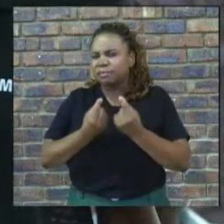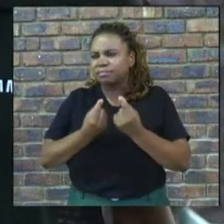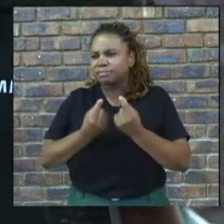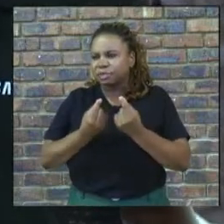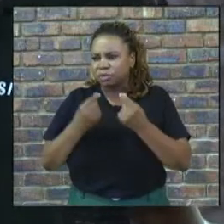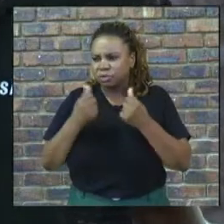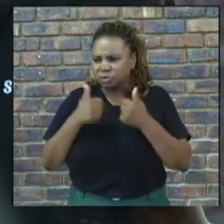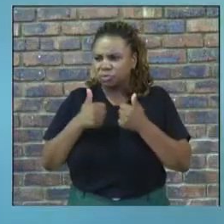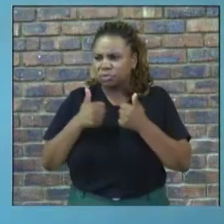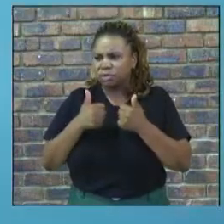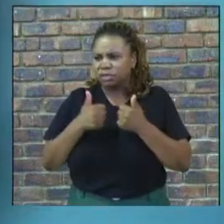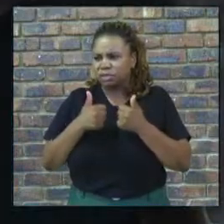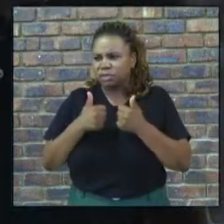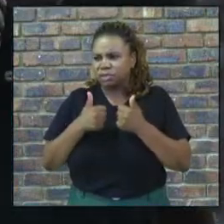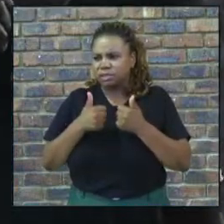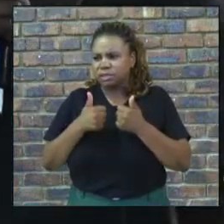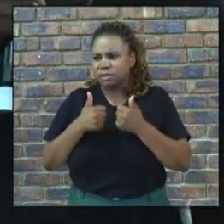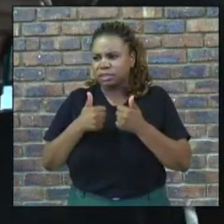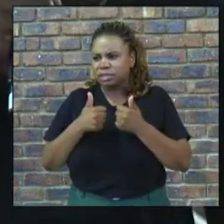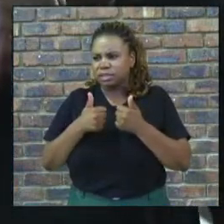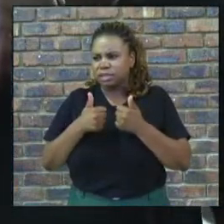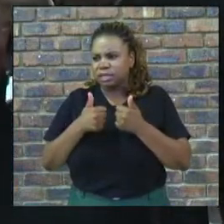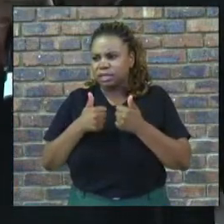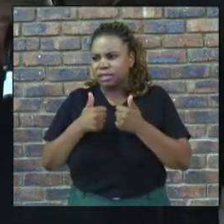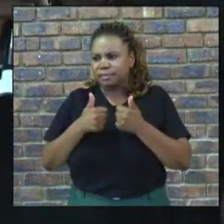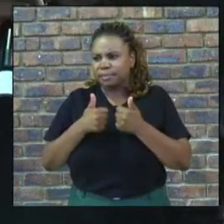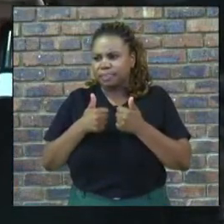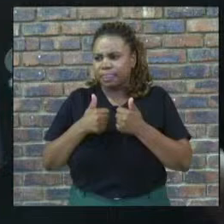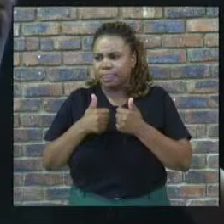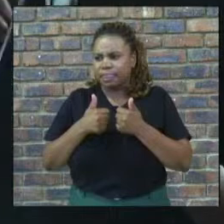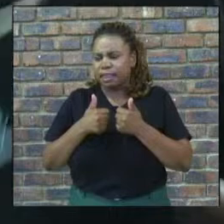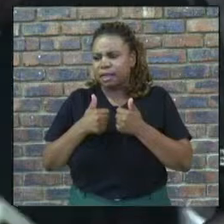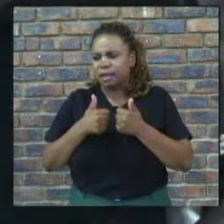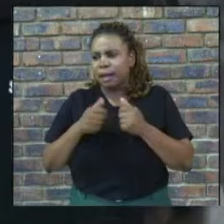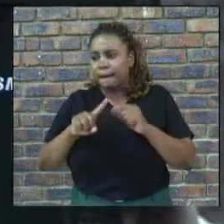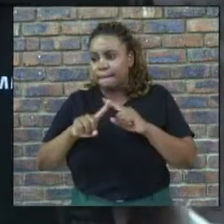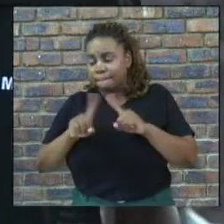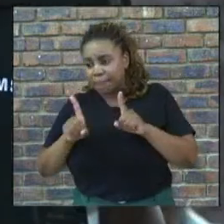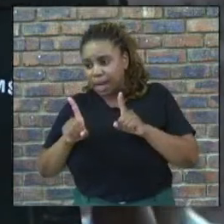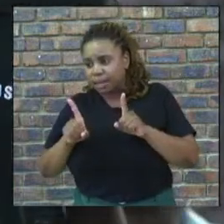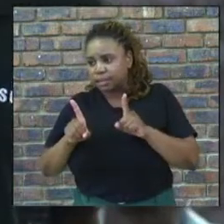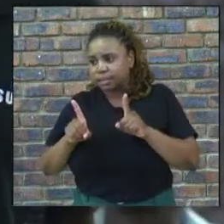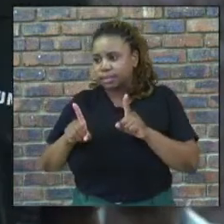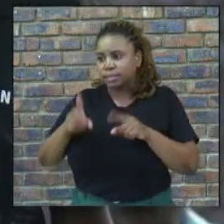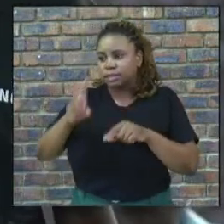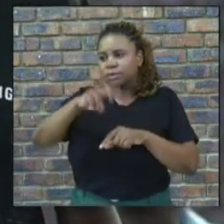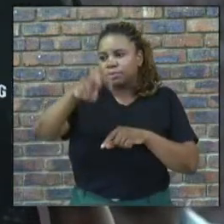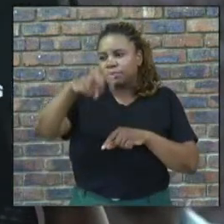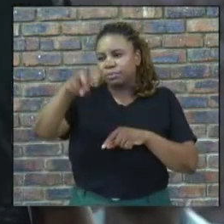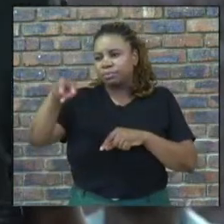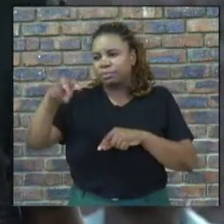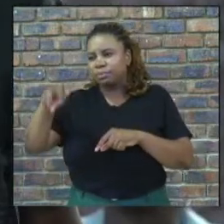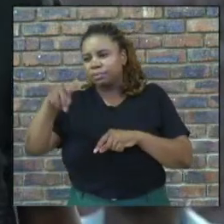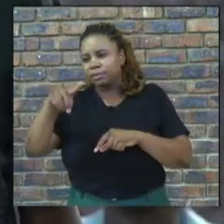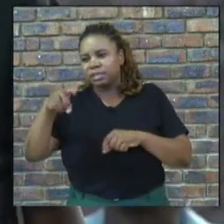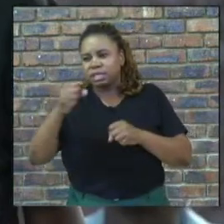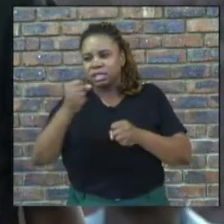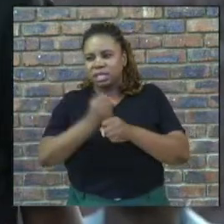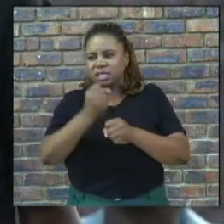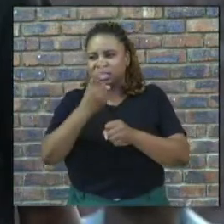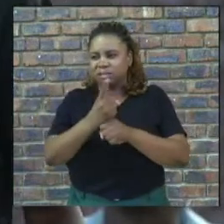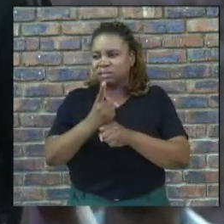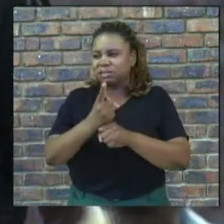monitor, because if you can go around Gauteng, there are many white elephant projects of